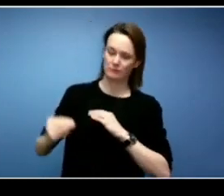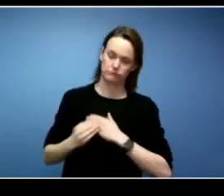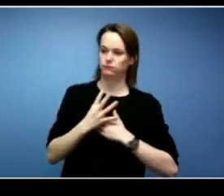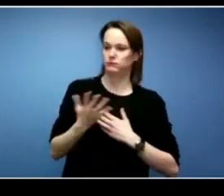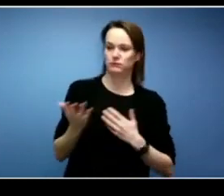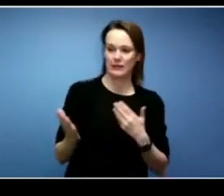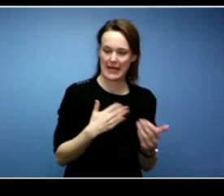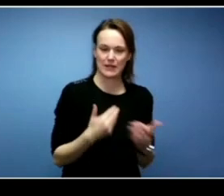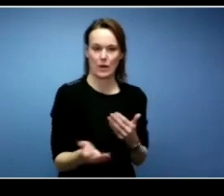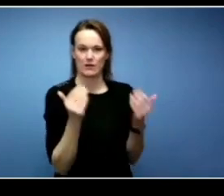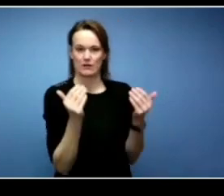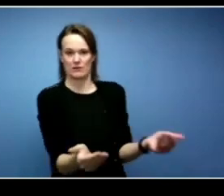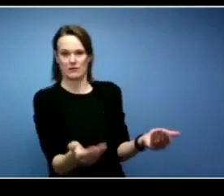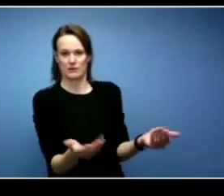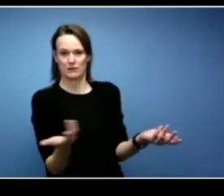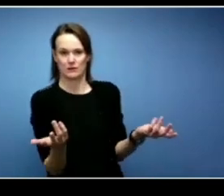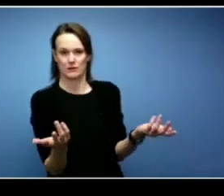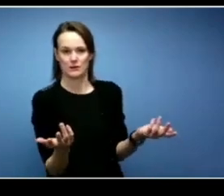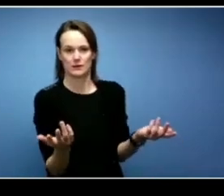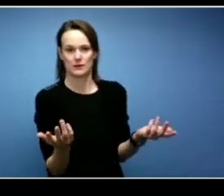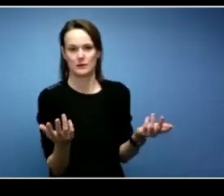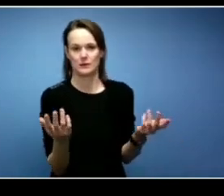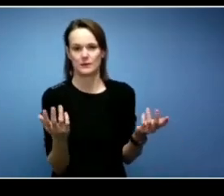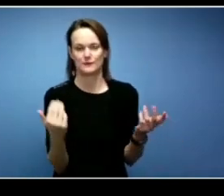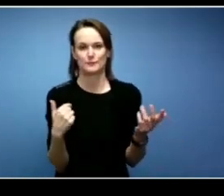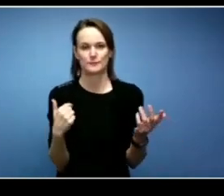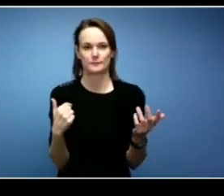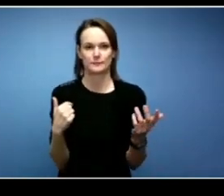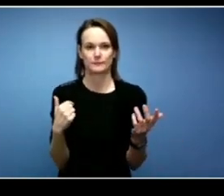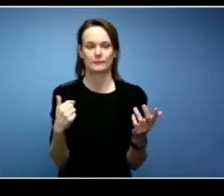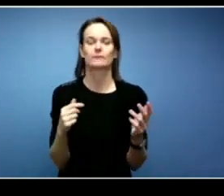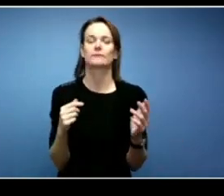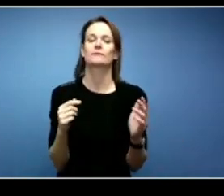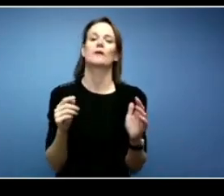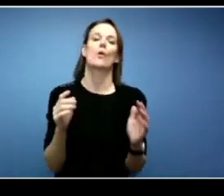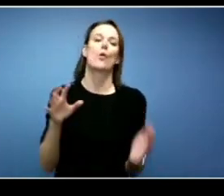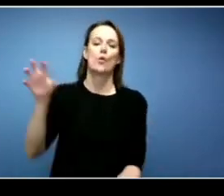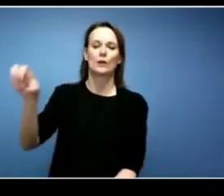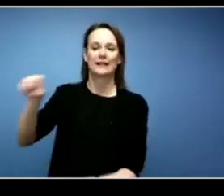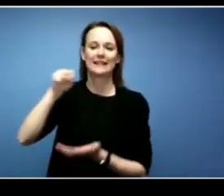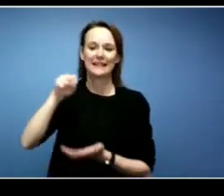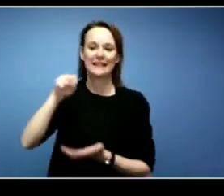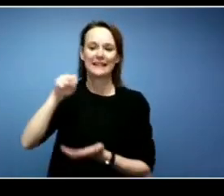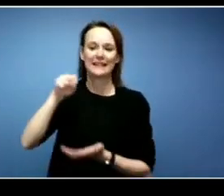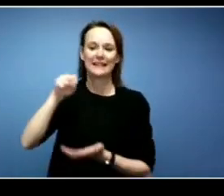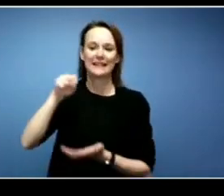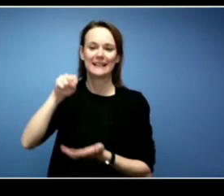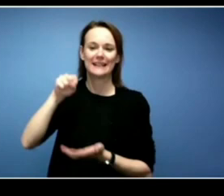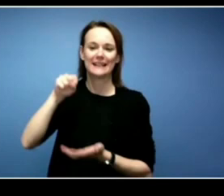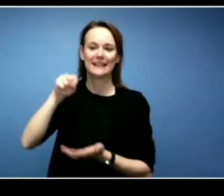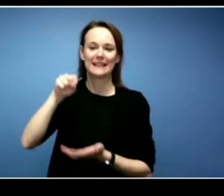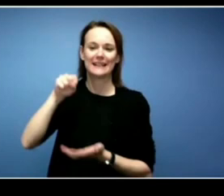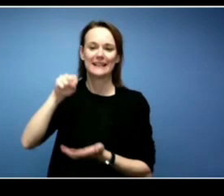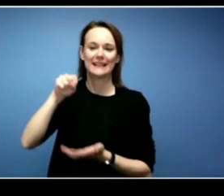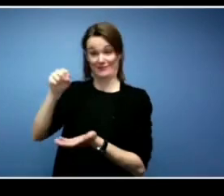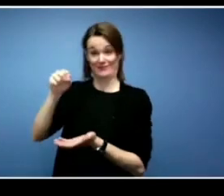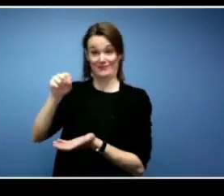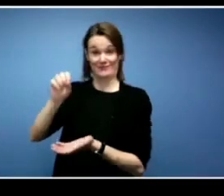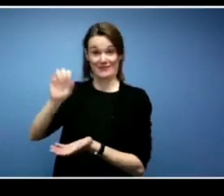then creating a happy image or an empowering image for